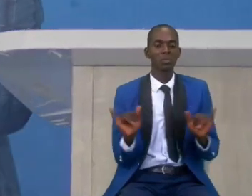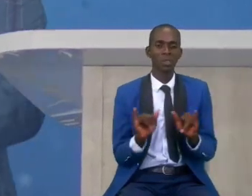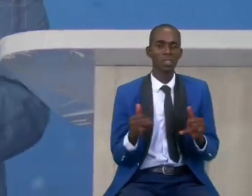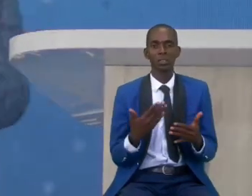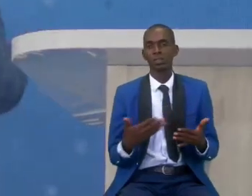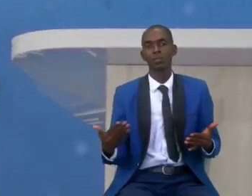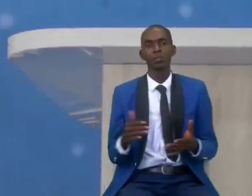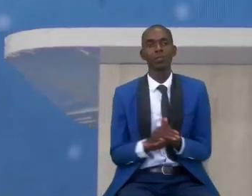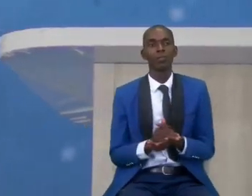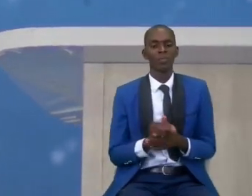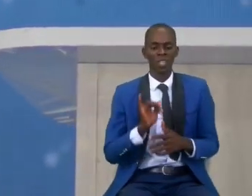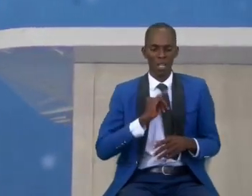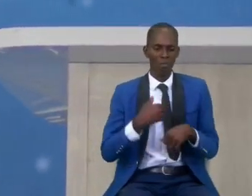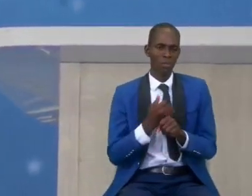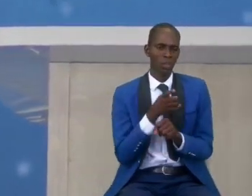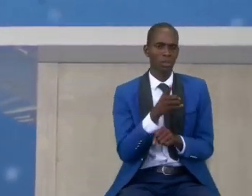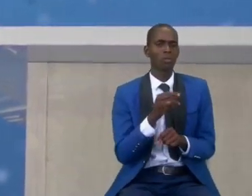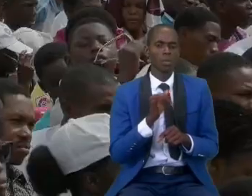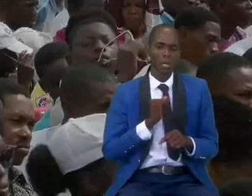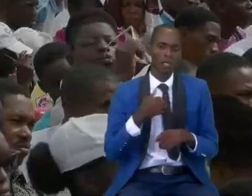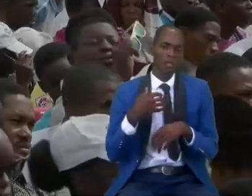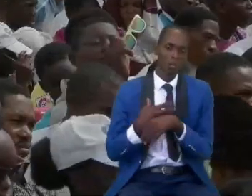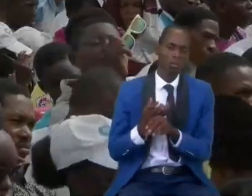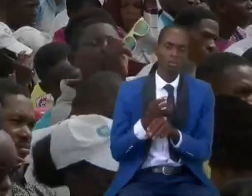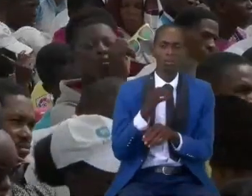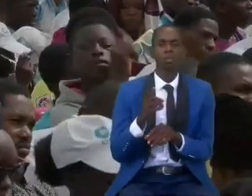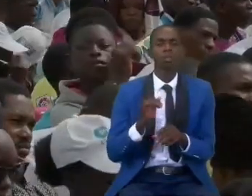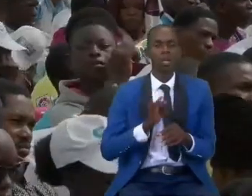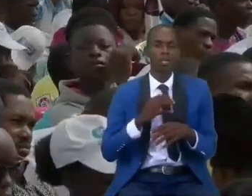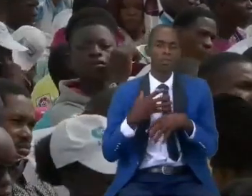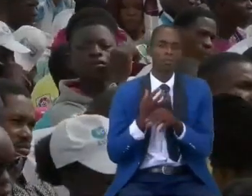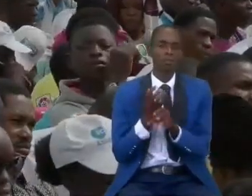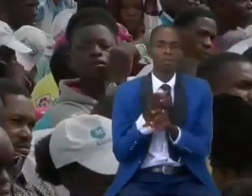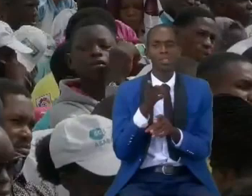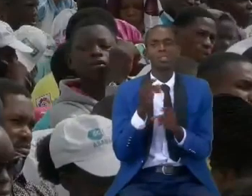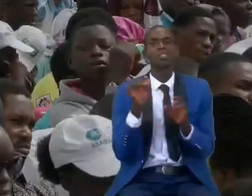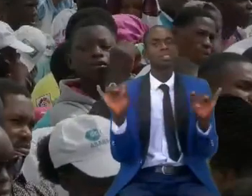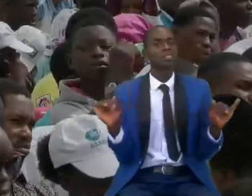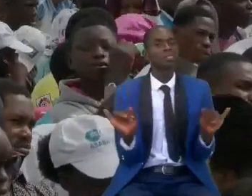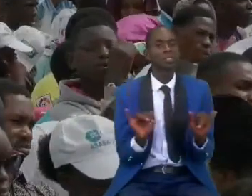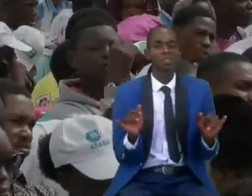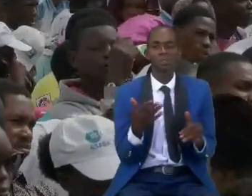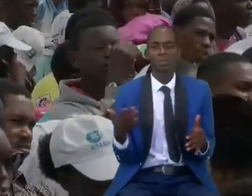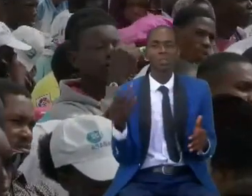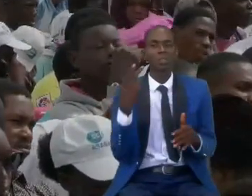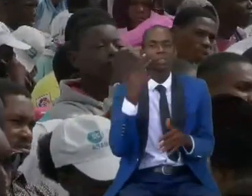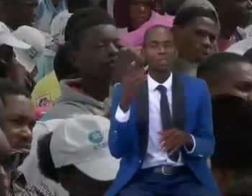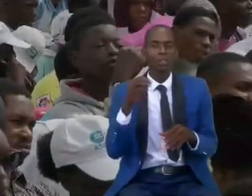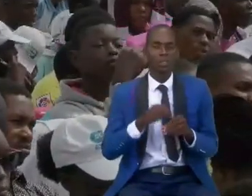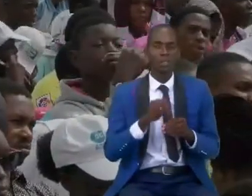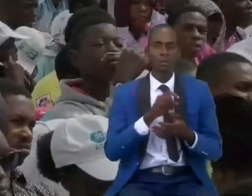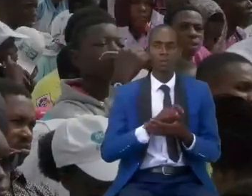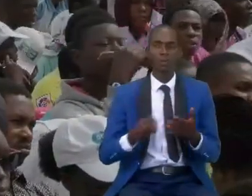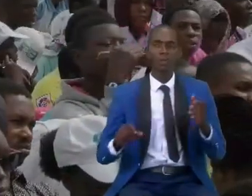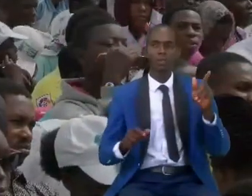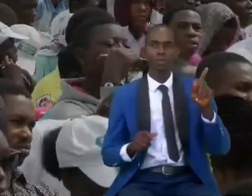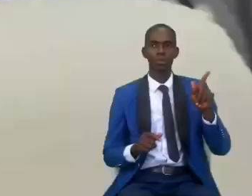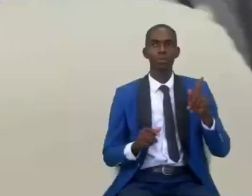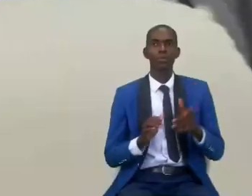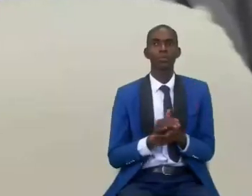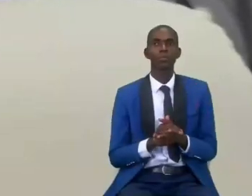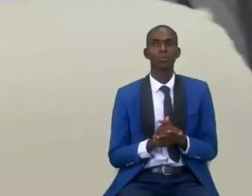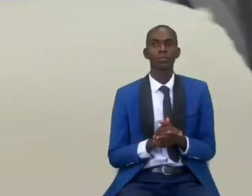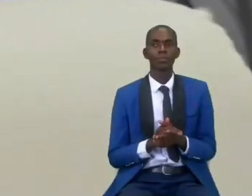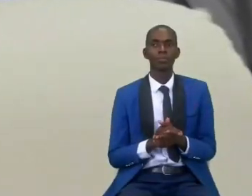The same thing. Look at verse 21. Now, in verse 21, these people, look at the word here now, have